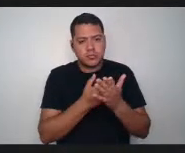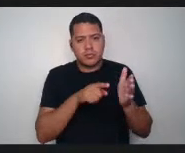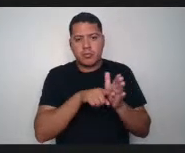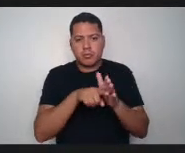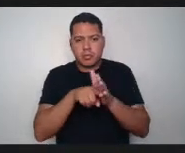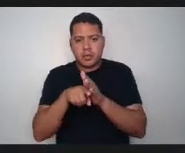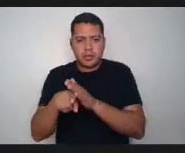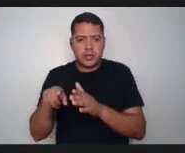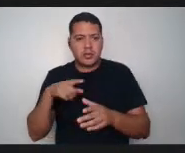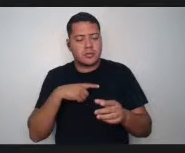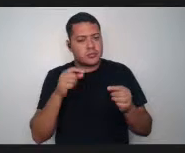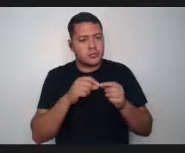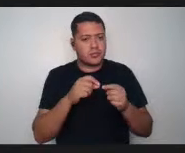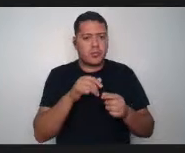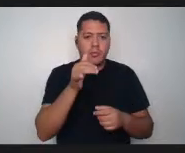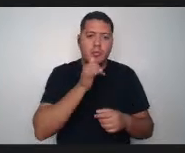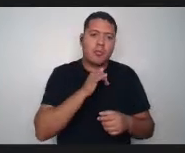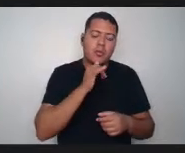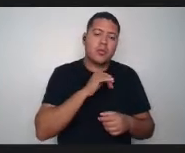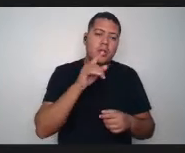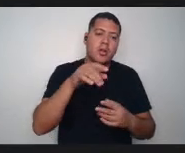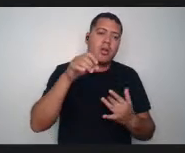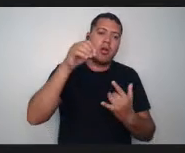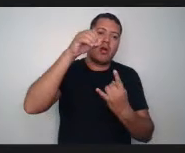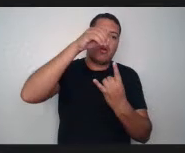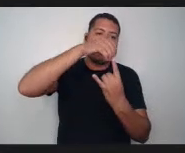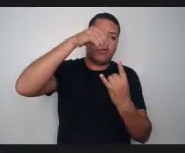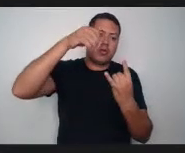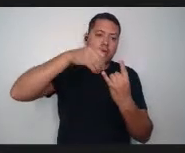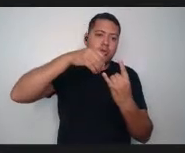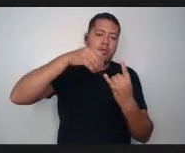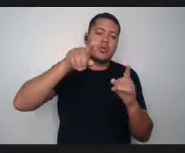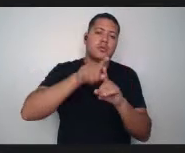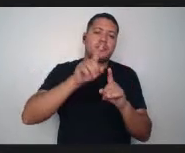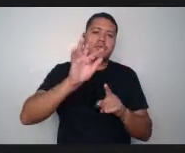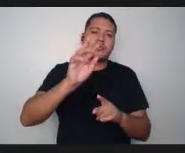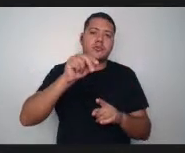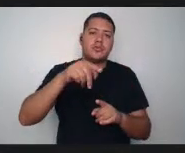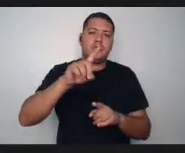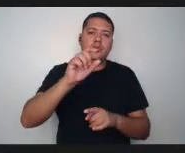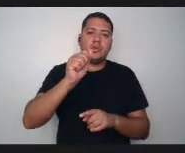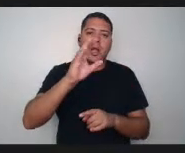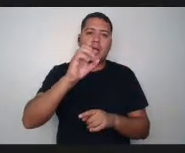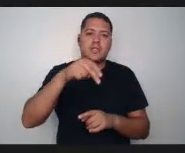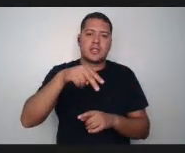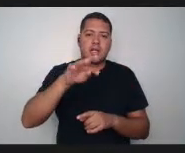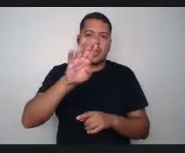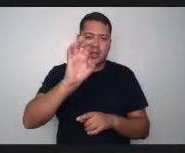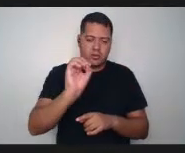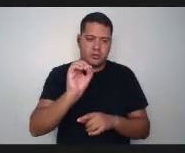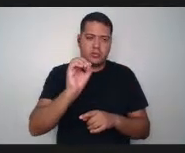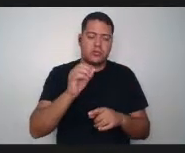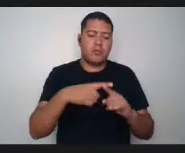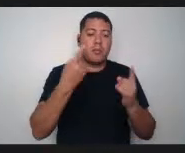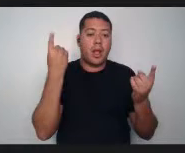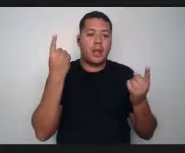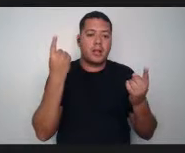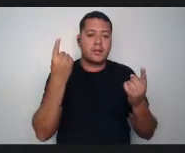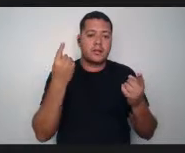been studies that they are being carried out by Fiocruz and Fundacentro.